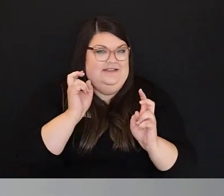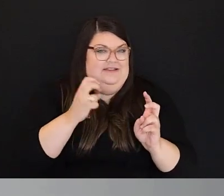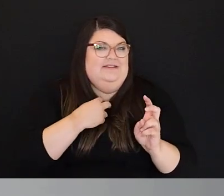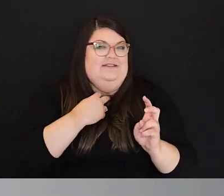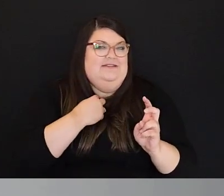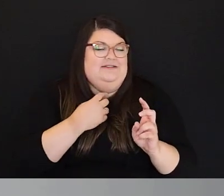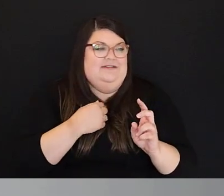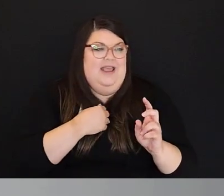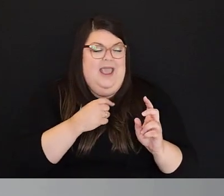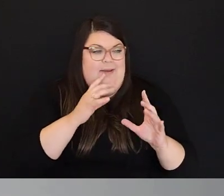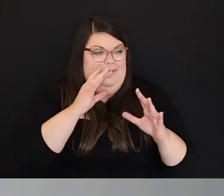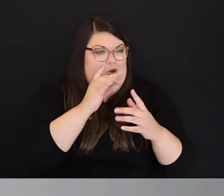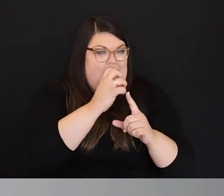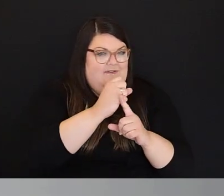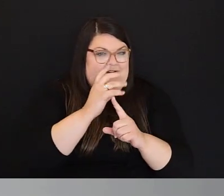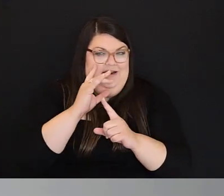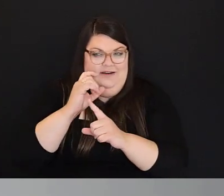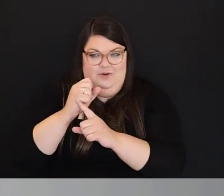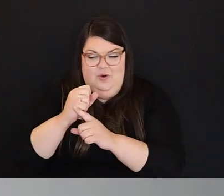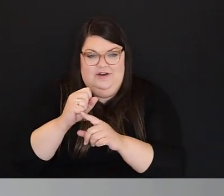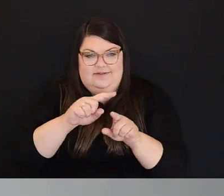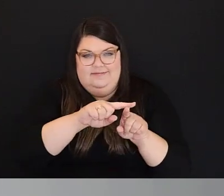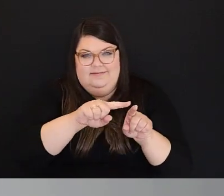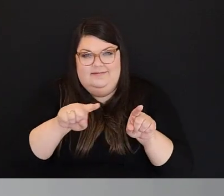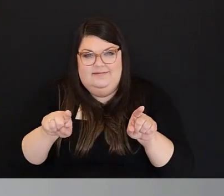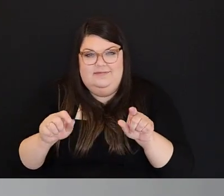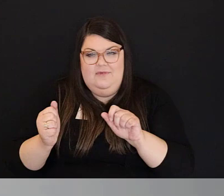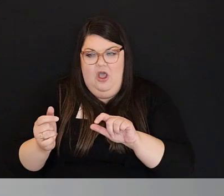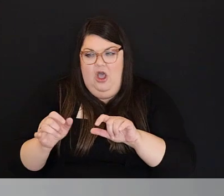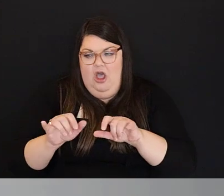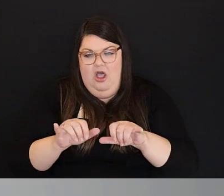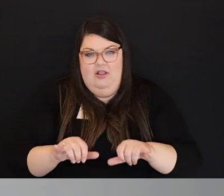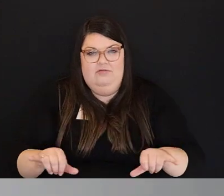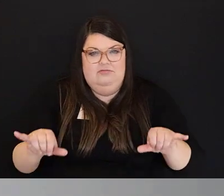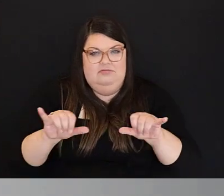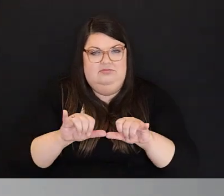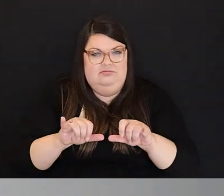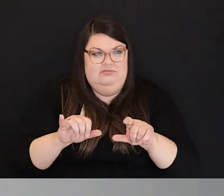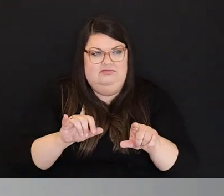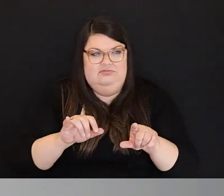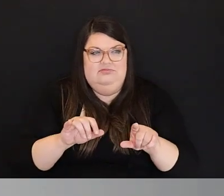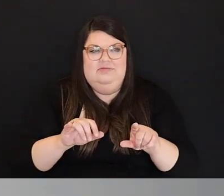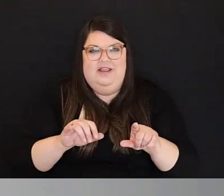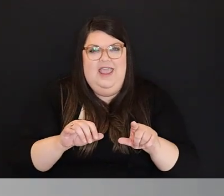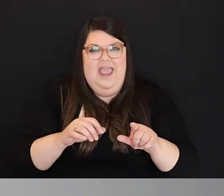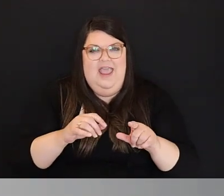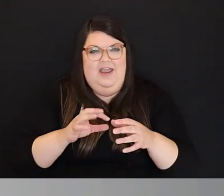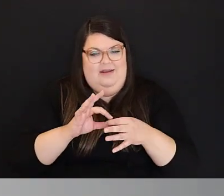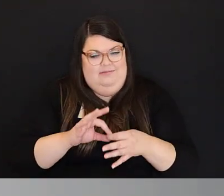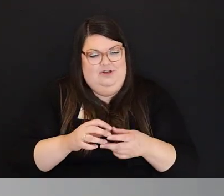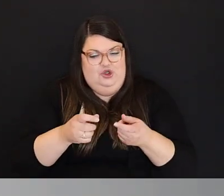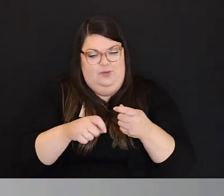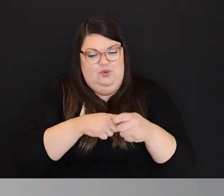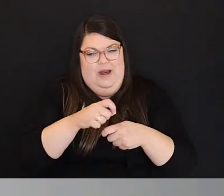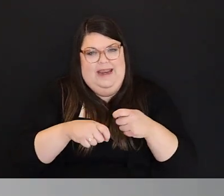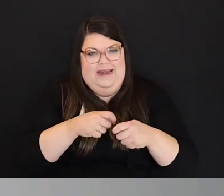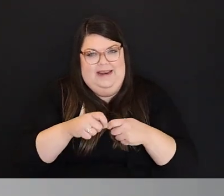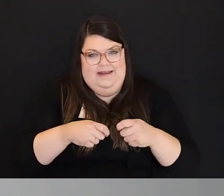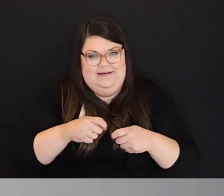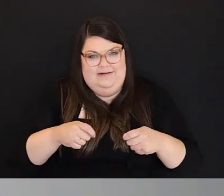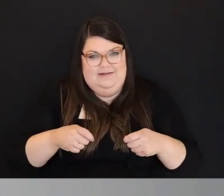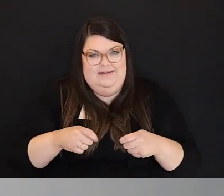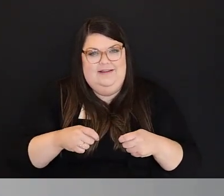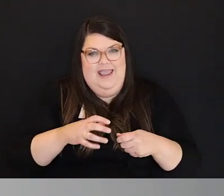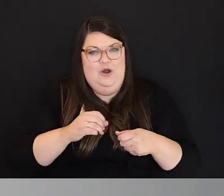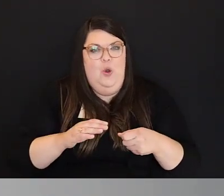gravitating towards, that have to do with like that braiding and